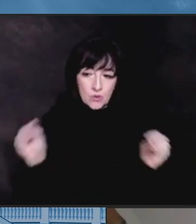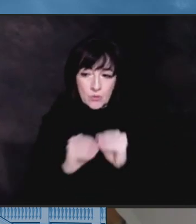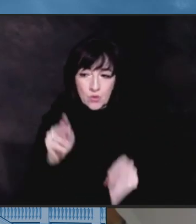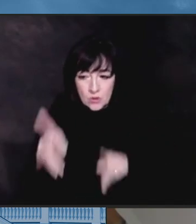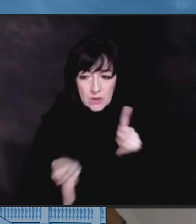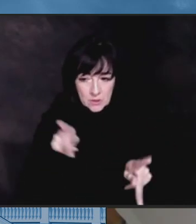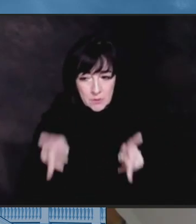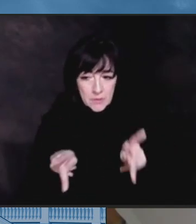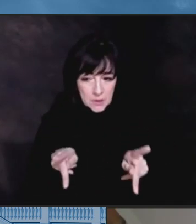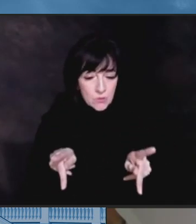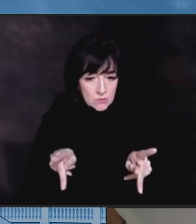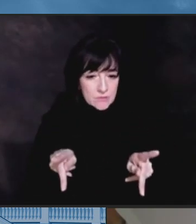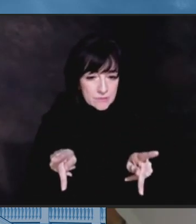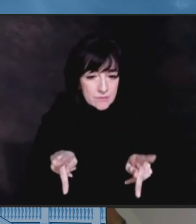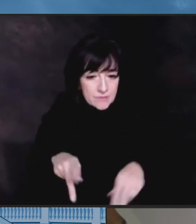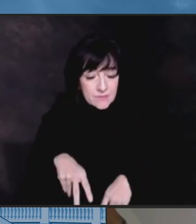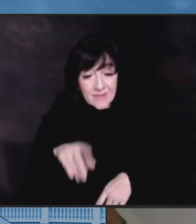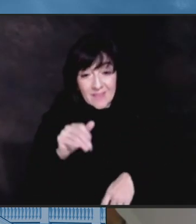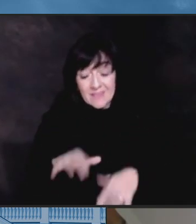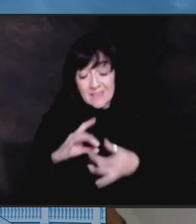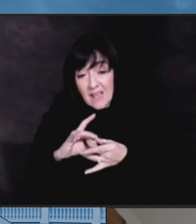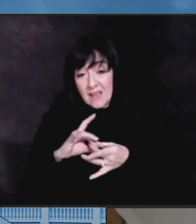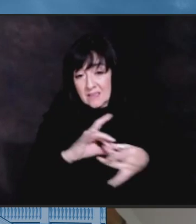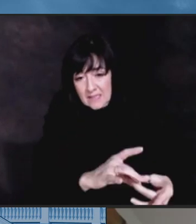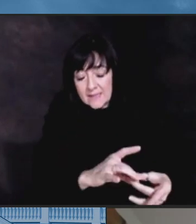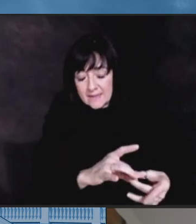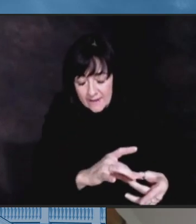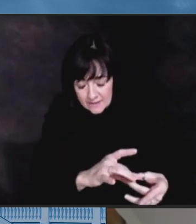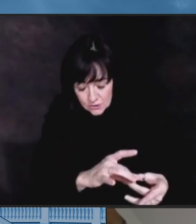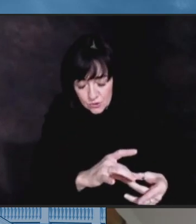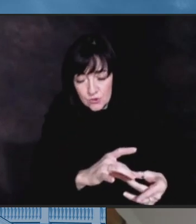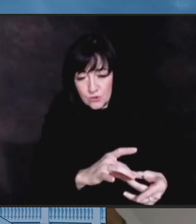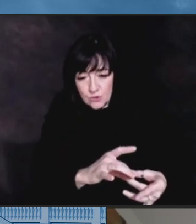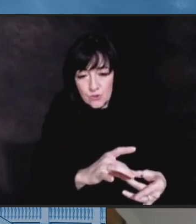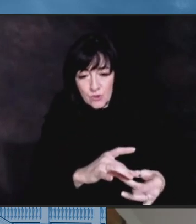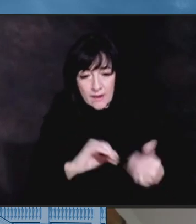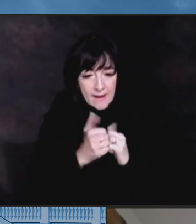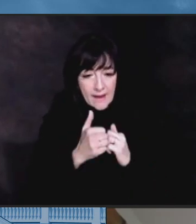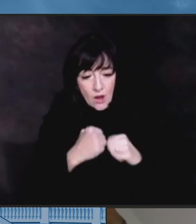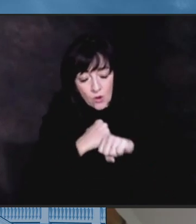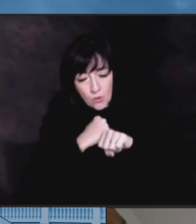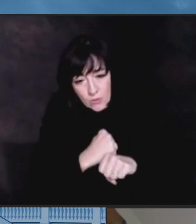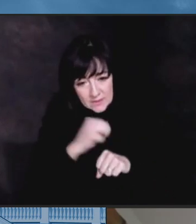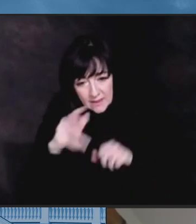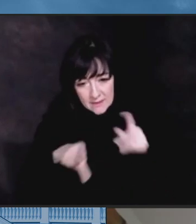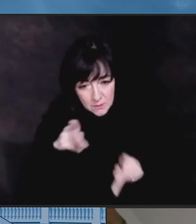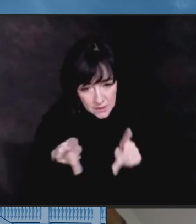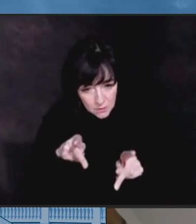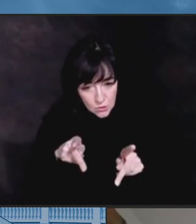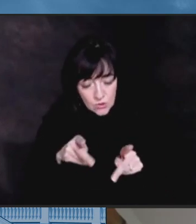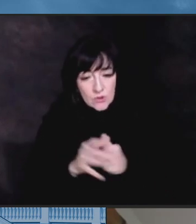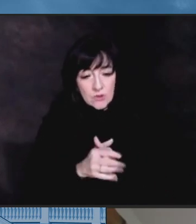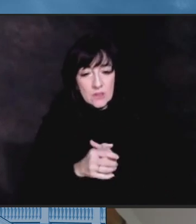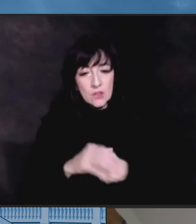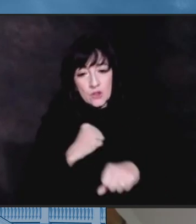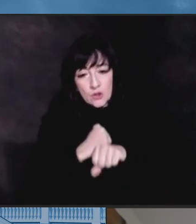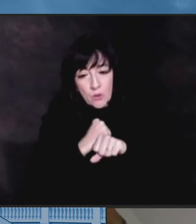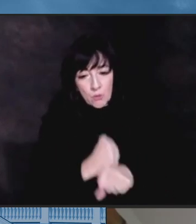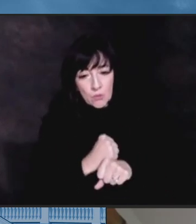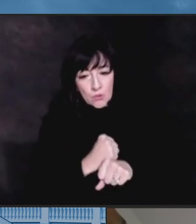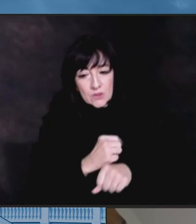the decisions that we make to protect people, to protect health, protect other vulnerable citizens